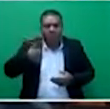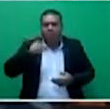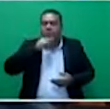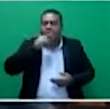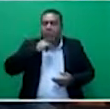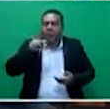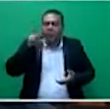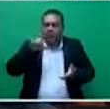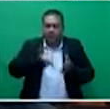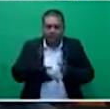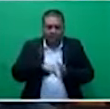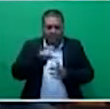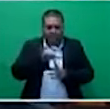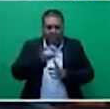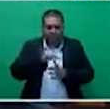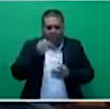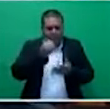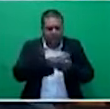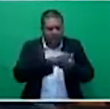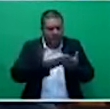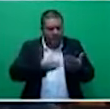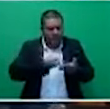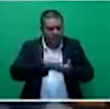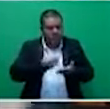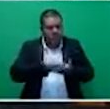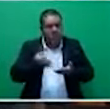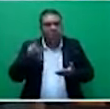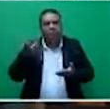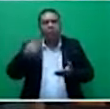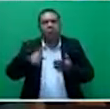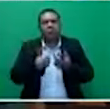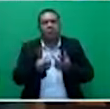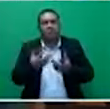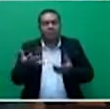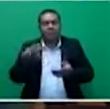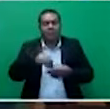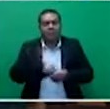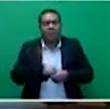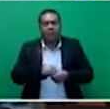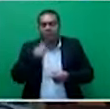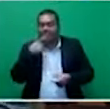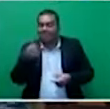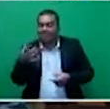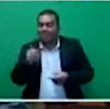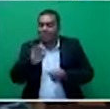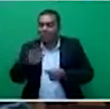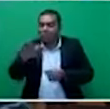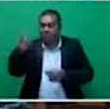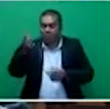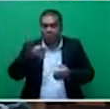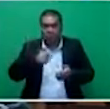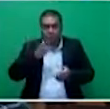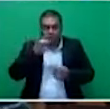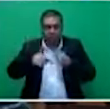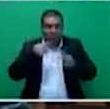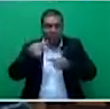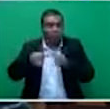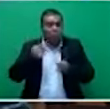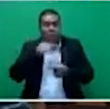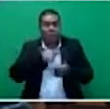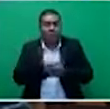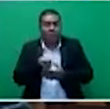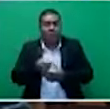and investments which will generate future returns to repay this debt. When the critics claim that the future generations will pay the debt, they don't tell you that the